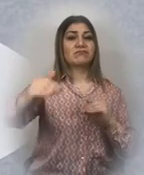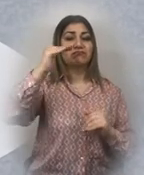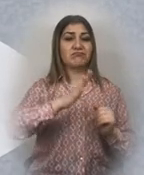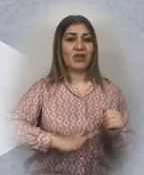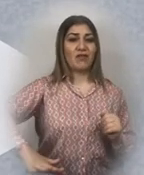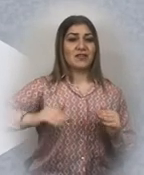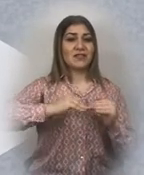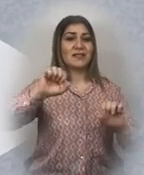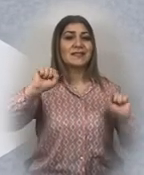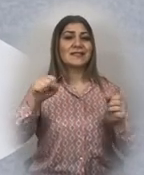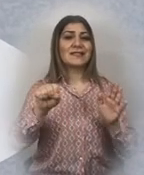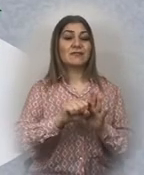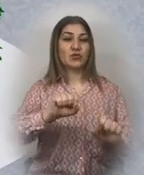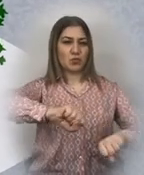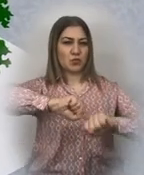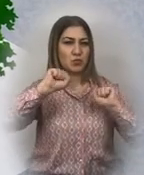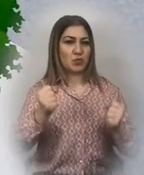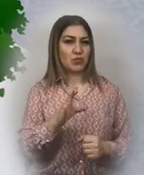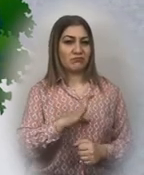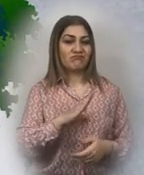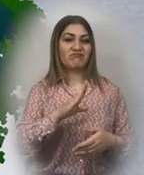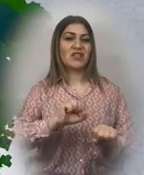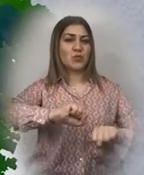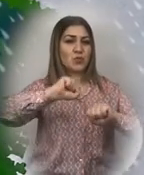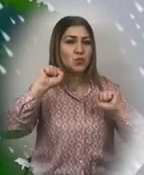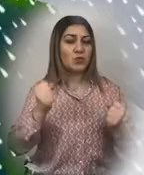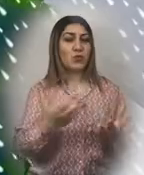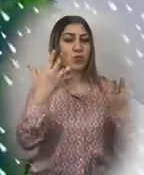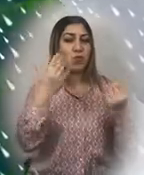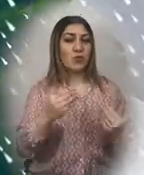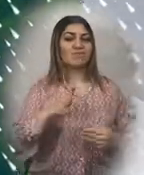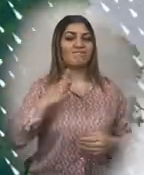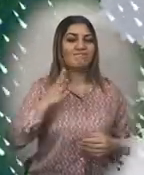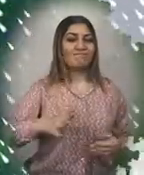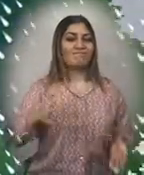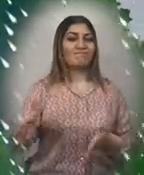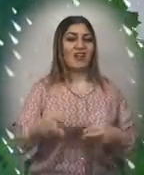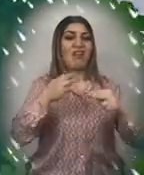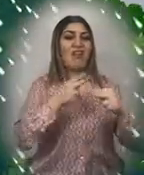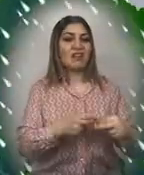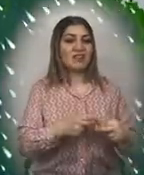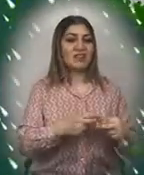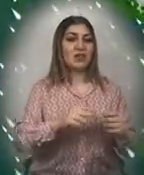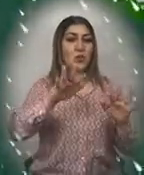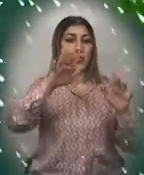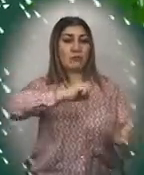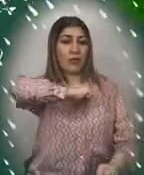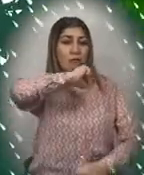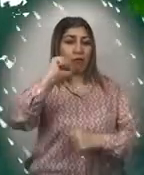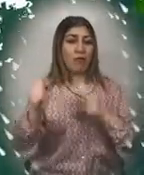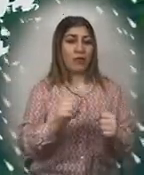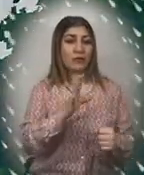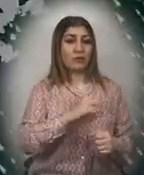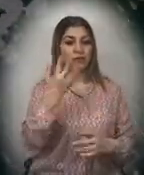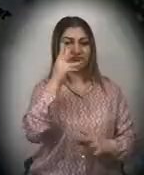one such harsh winter day having barely completed half of the journey a blizzard rose it blocked his view and the boy